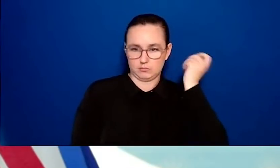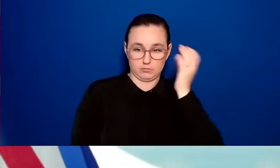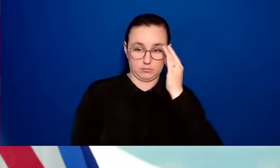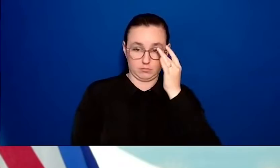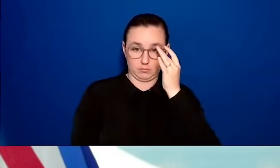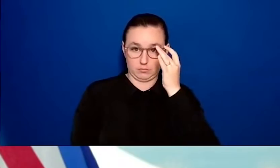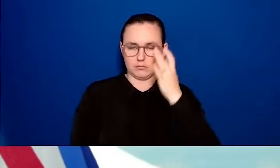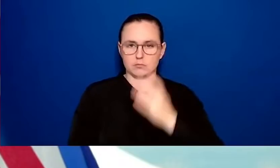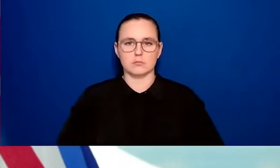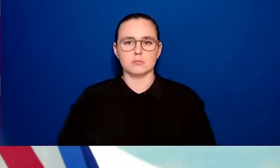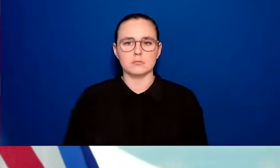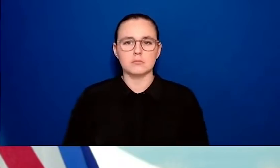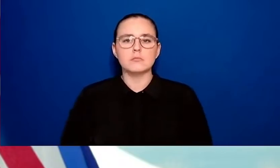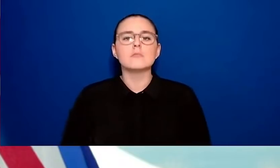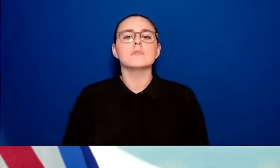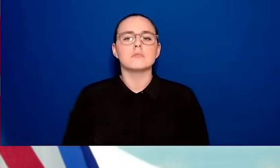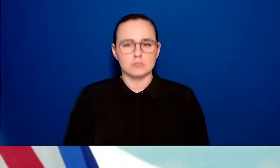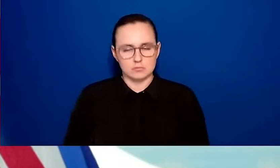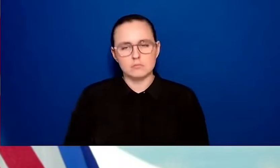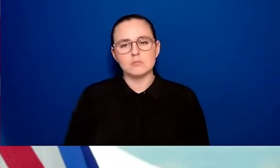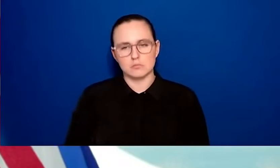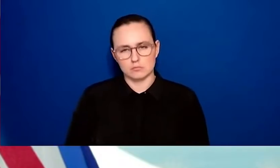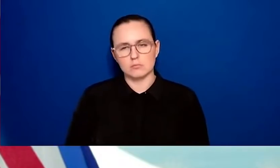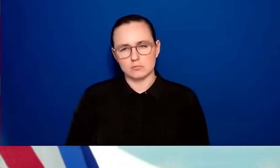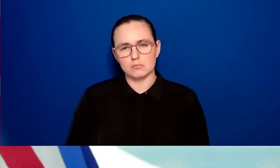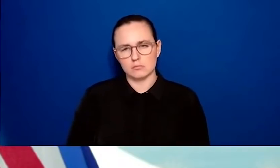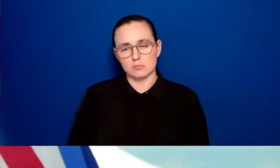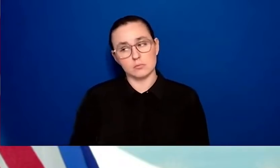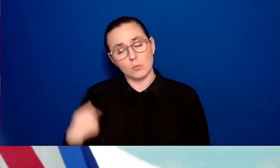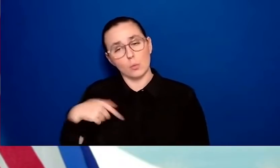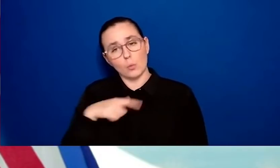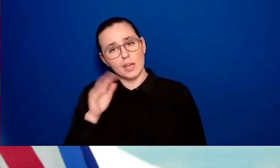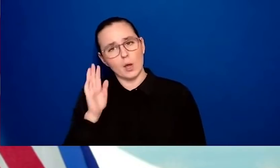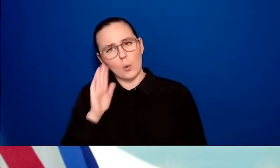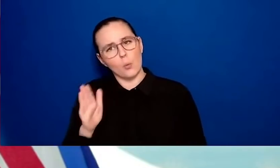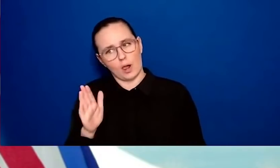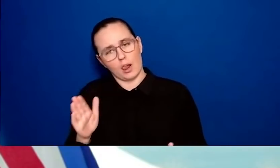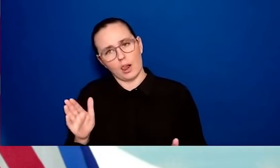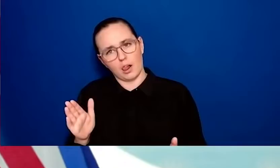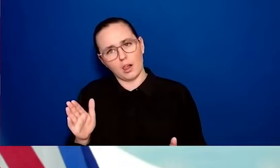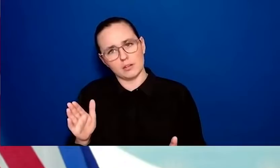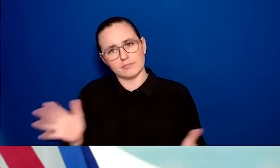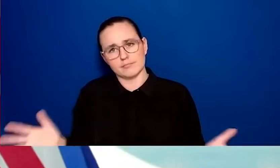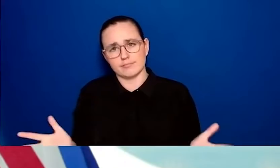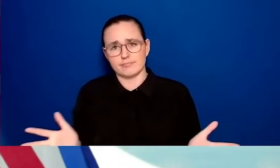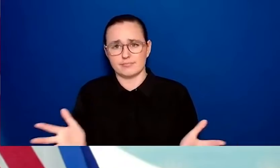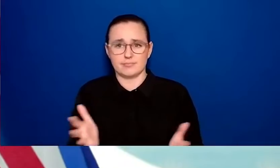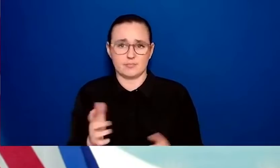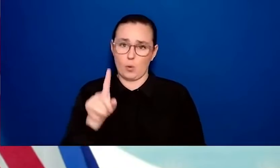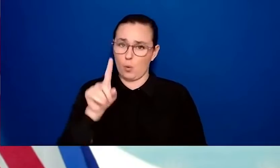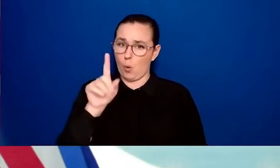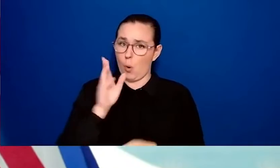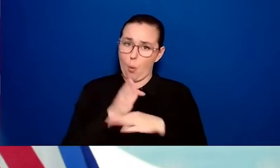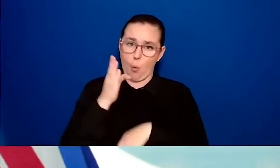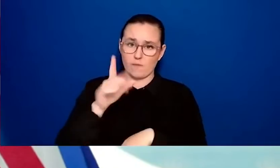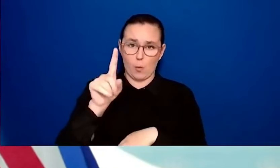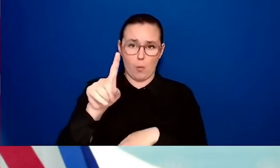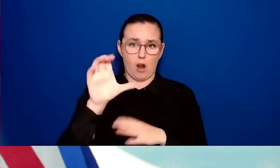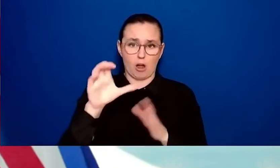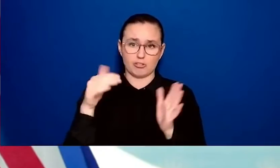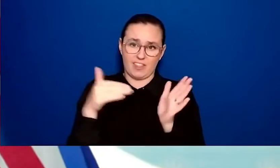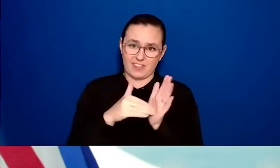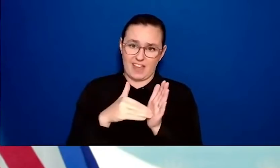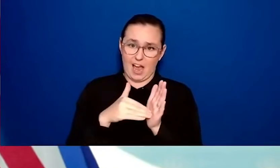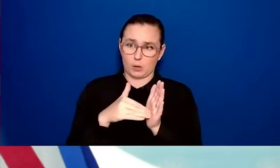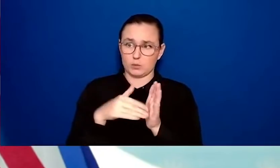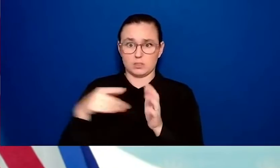people in total, these two sets of measures, and that's a lot of people who are required to be immunized. And I just want to say finally about those people